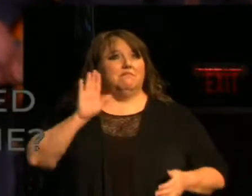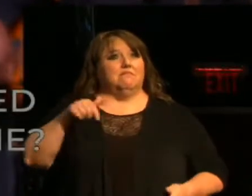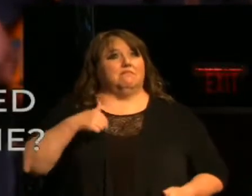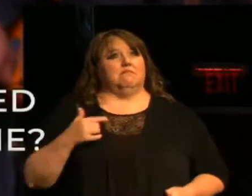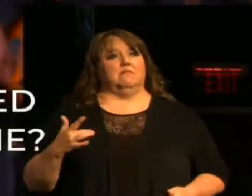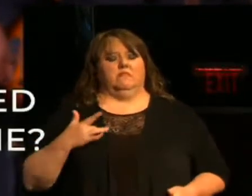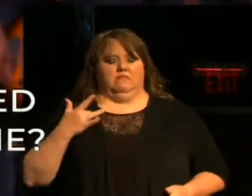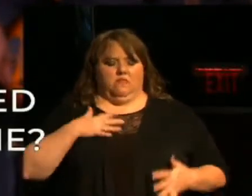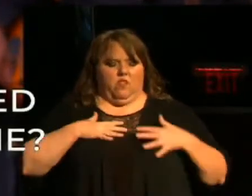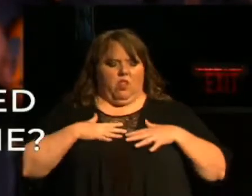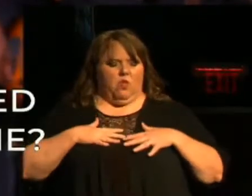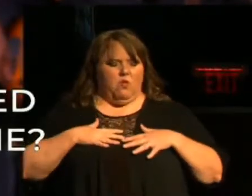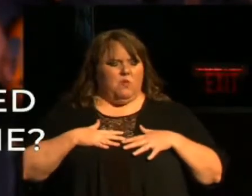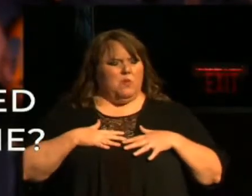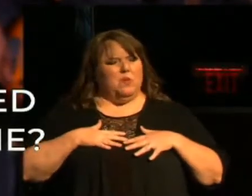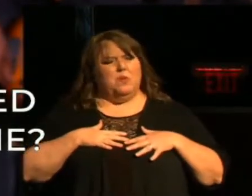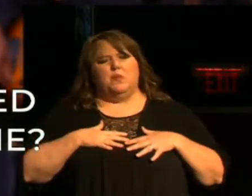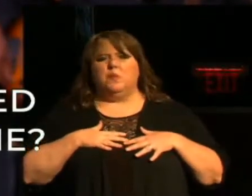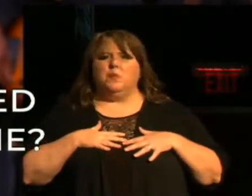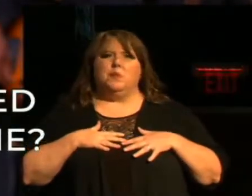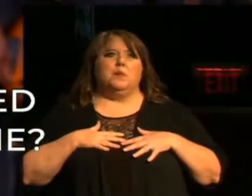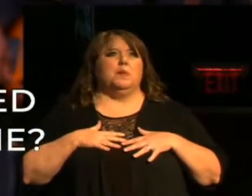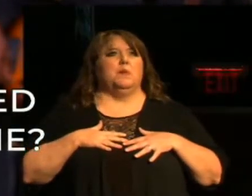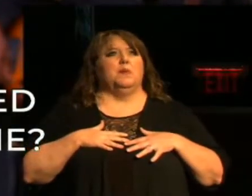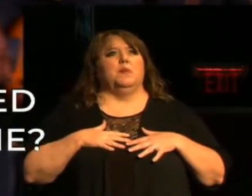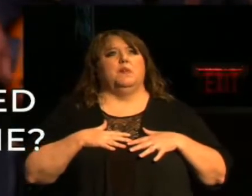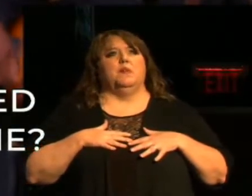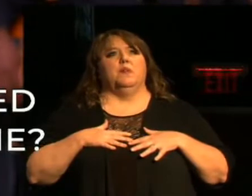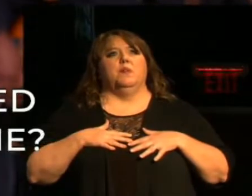in a place that our country seems so divided.